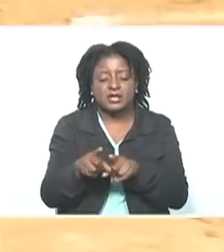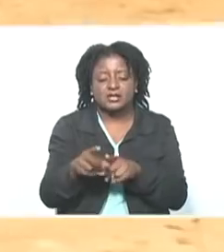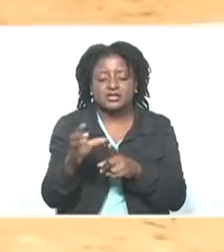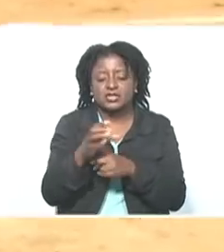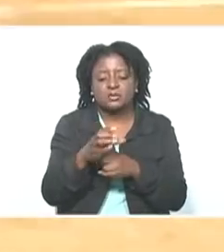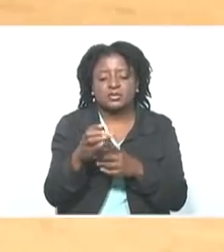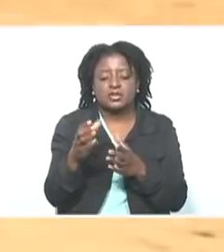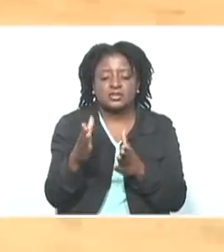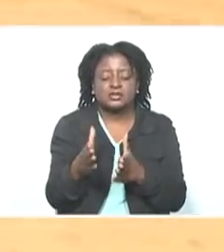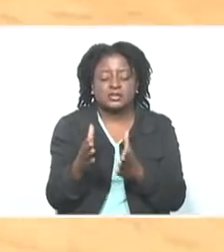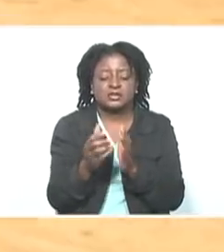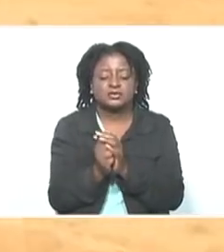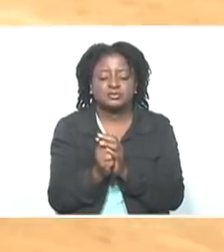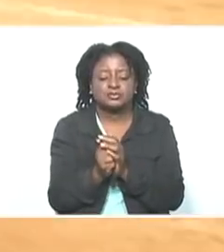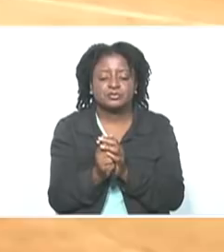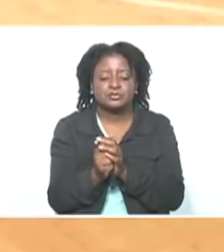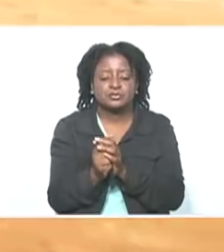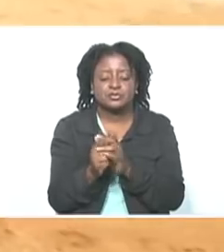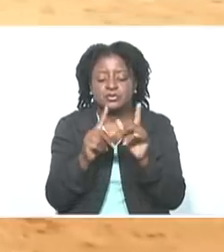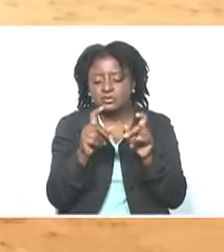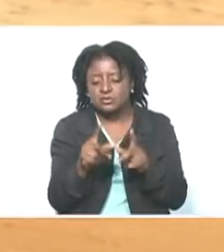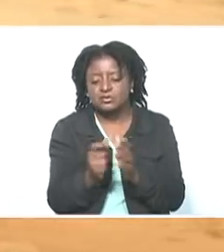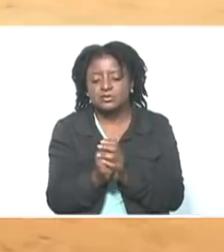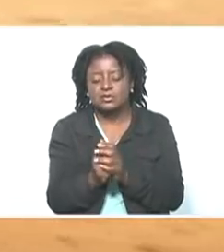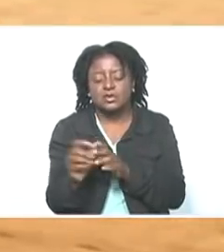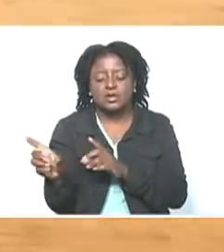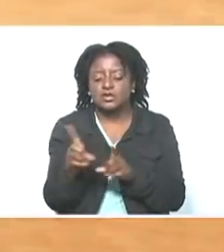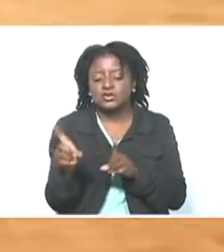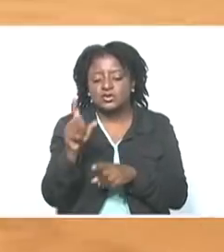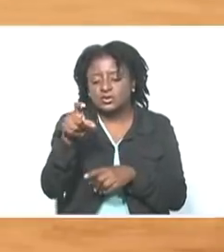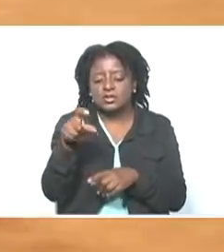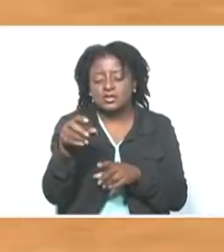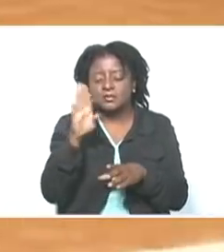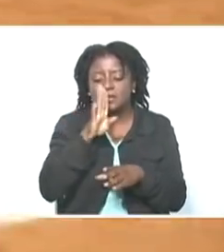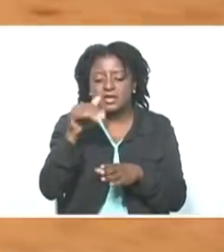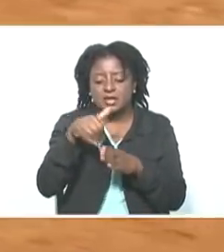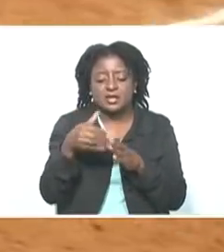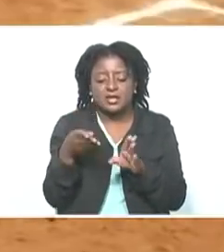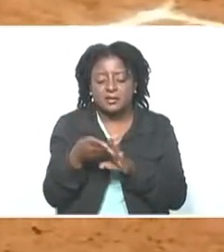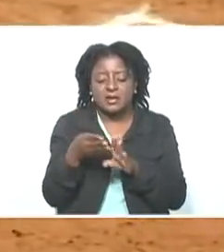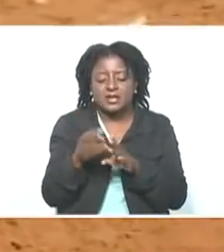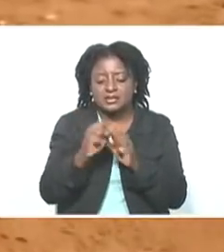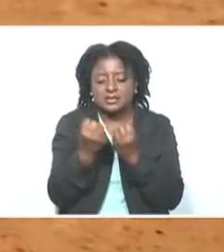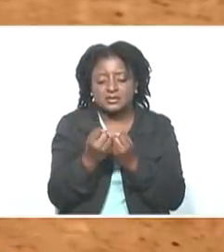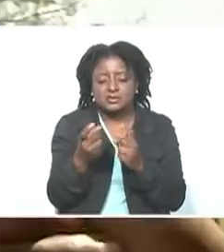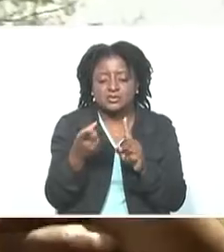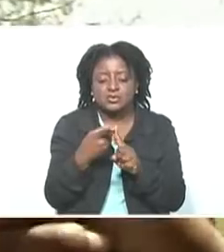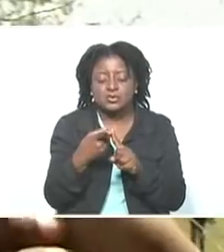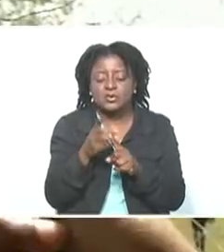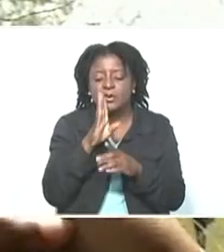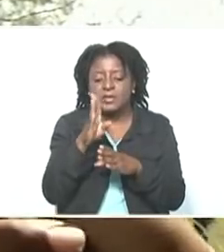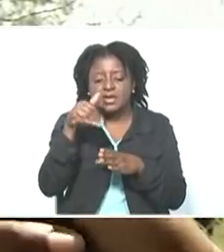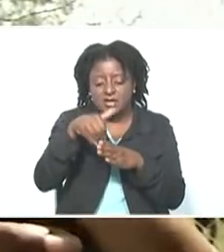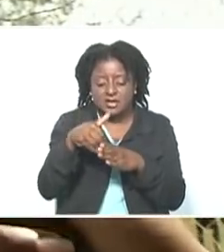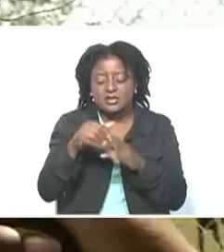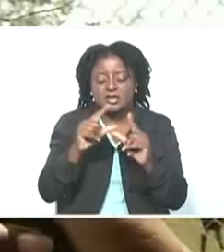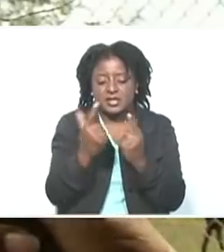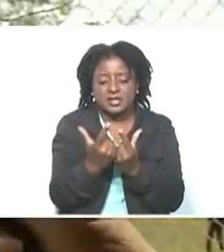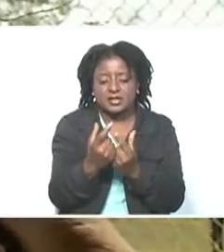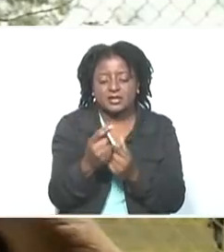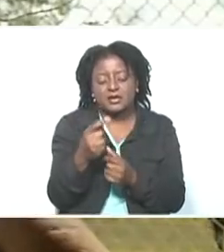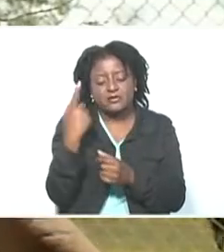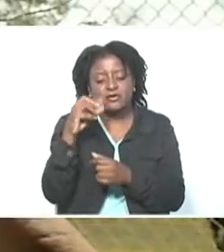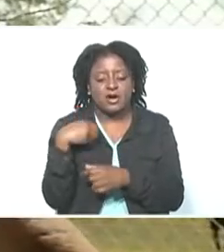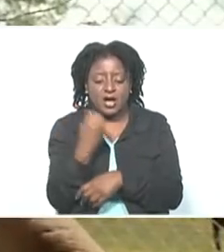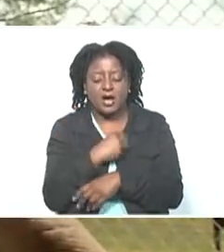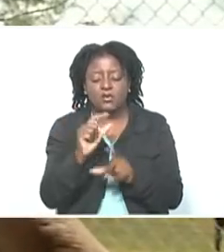season. Do you have to be involved in the banking system or insurance system to be a part of the league? Well, for our league,